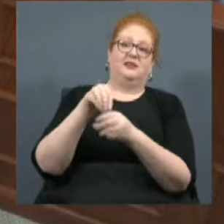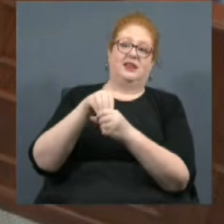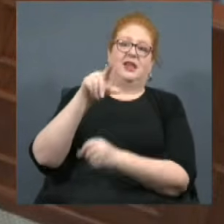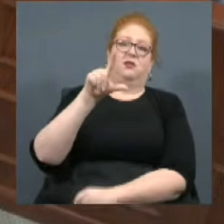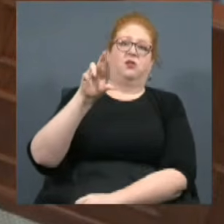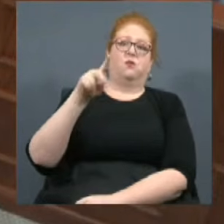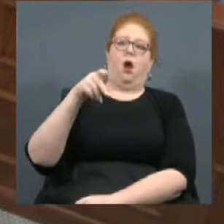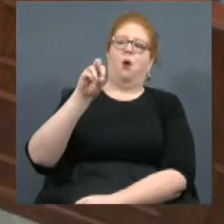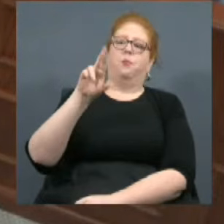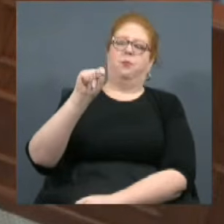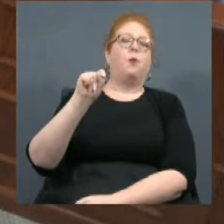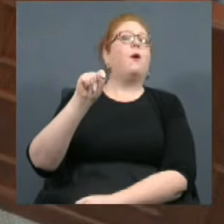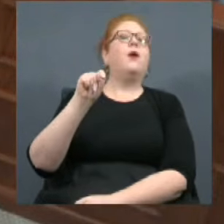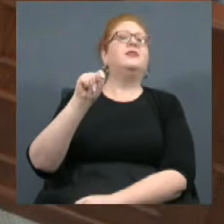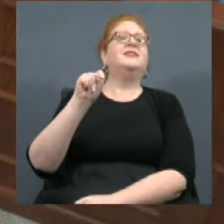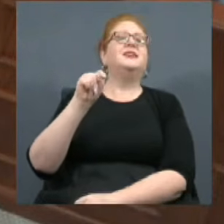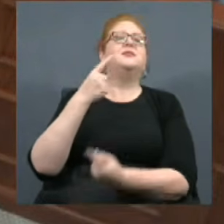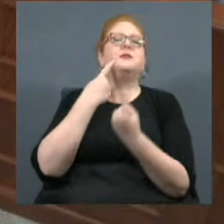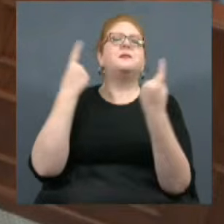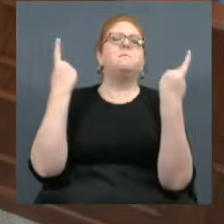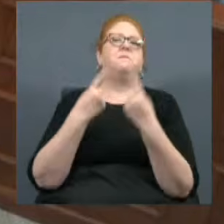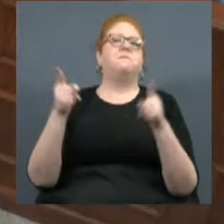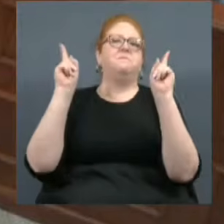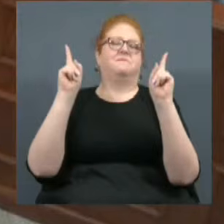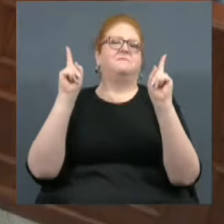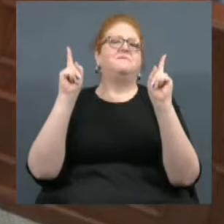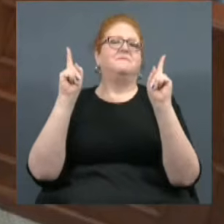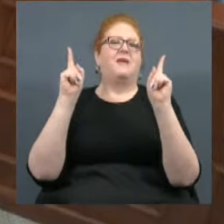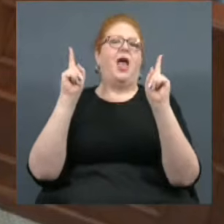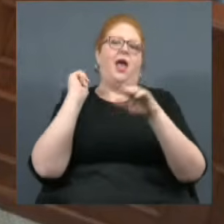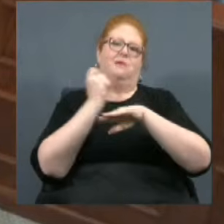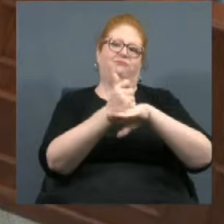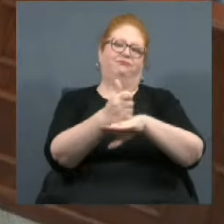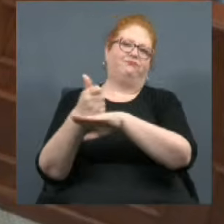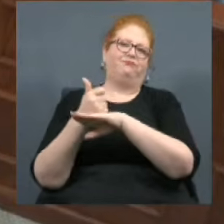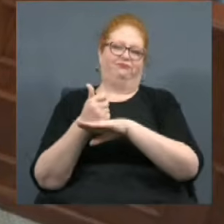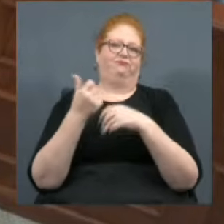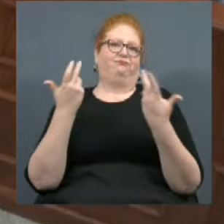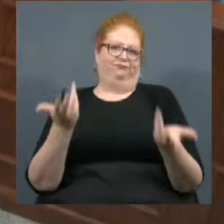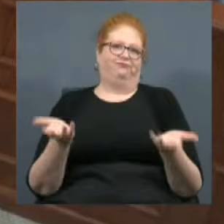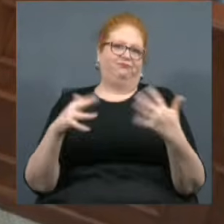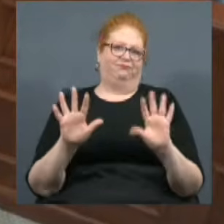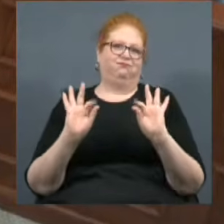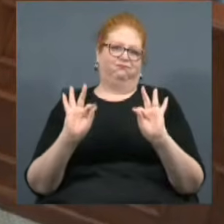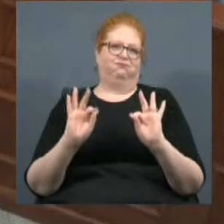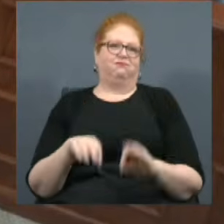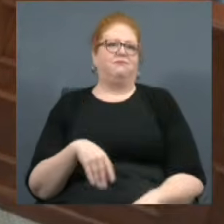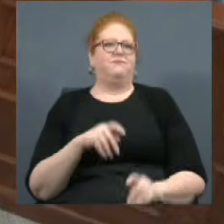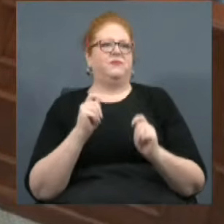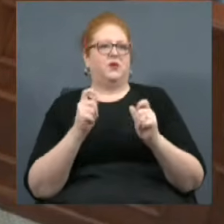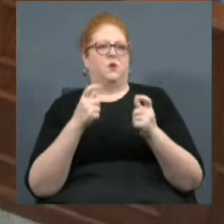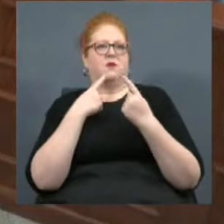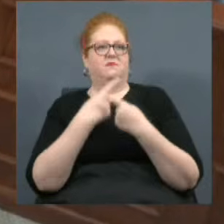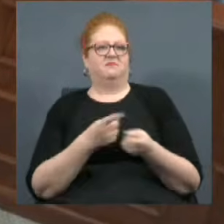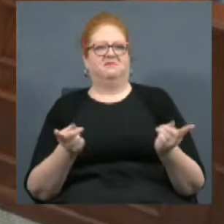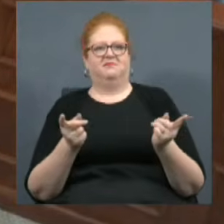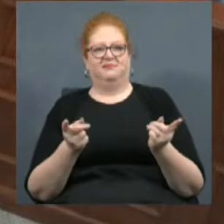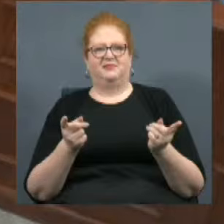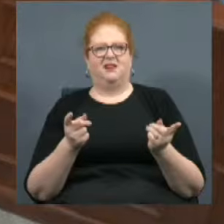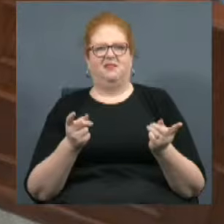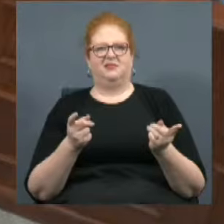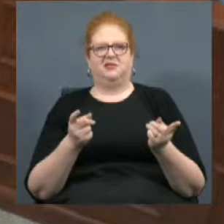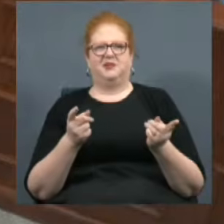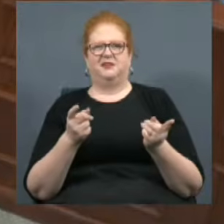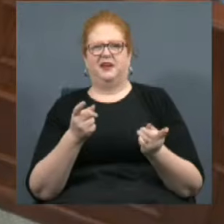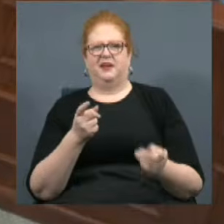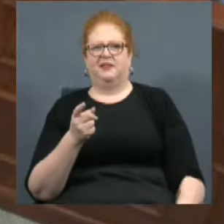happen. Director Peck? Just a quick question and then a quick announcement. Tom, I guess this is for you, and